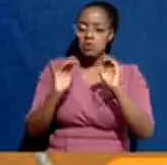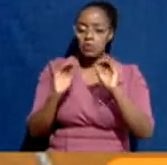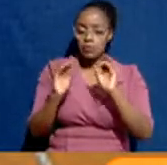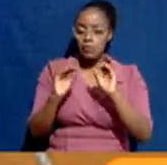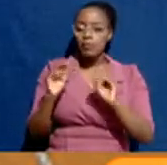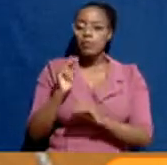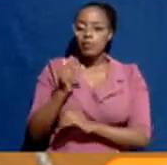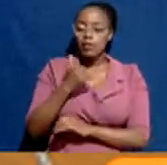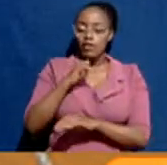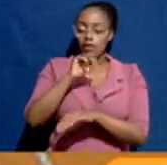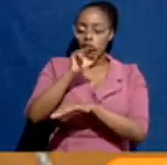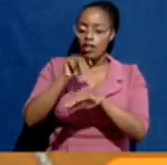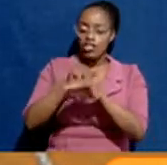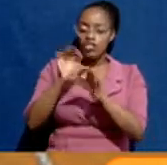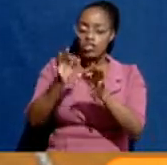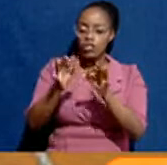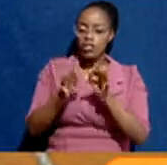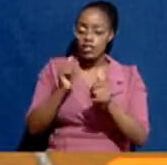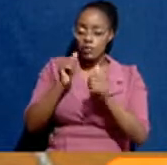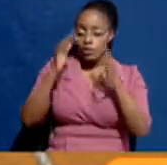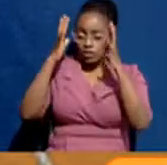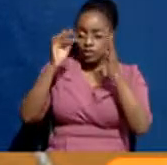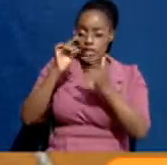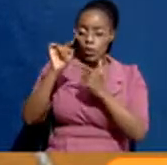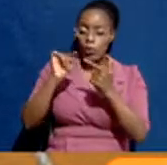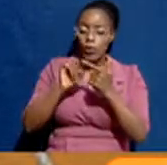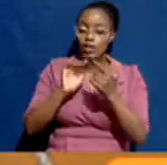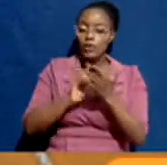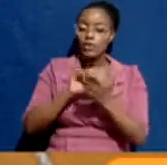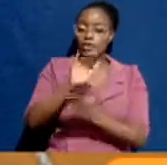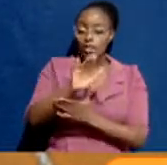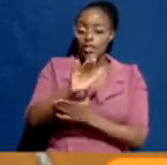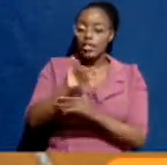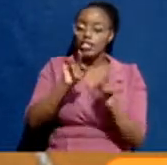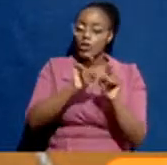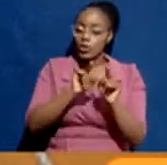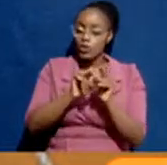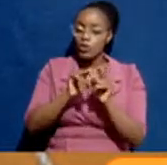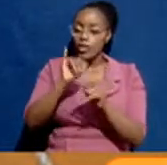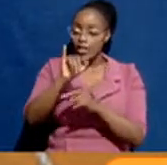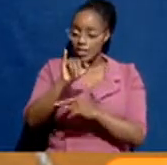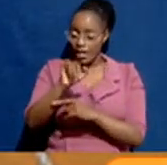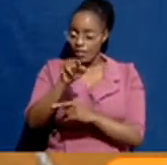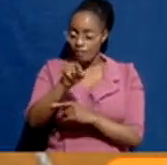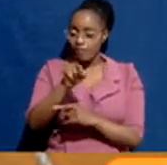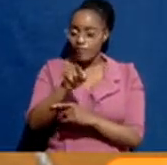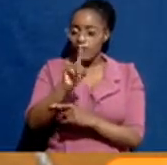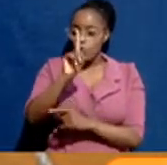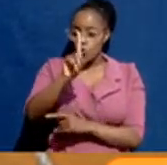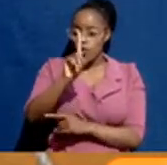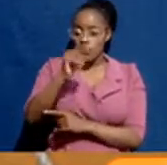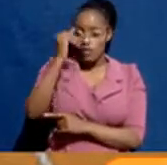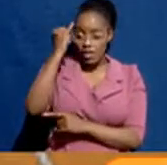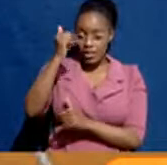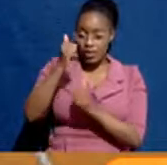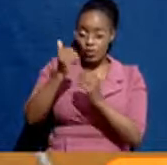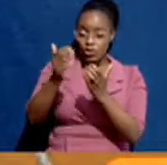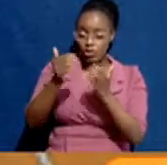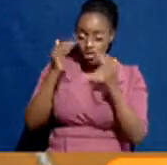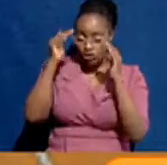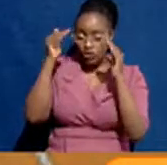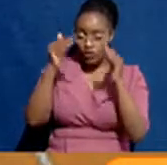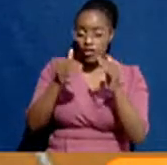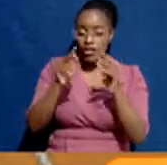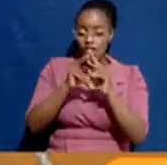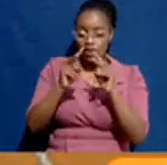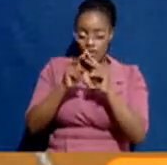We have the National Treasury that decides when to send. And in fact, that is one aspect that we need to look at it